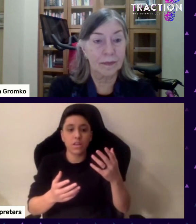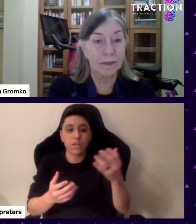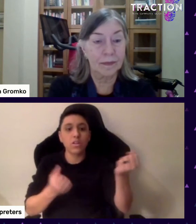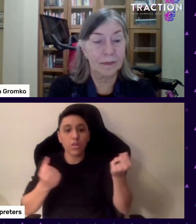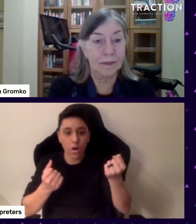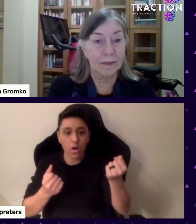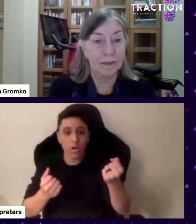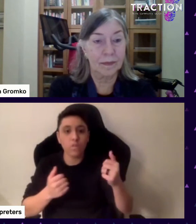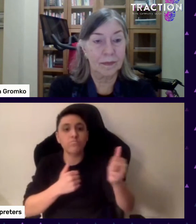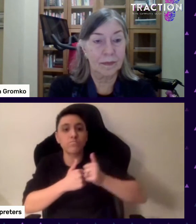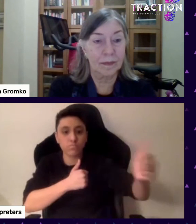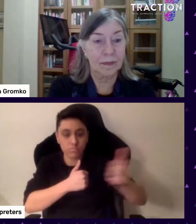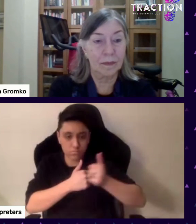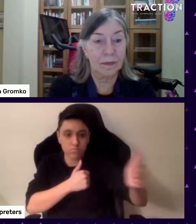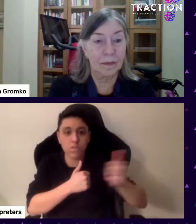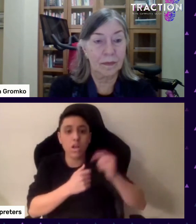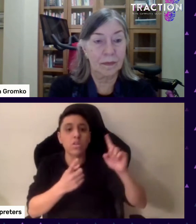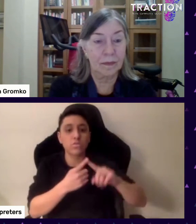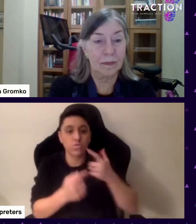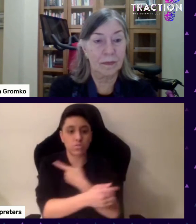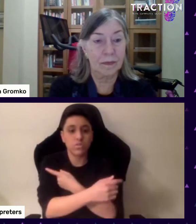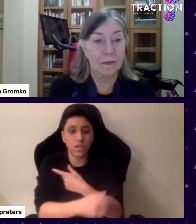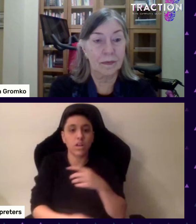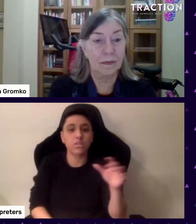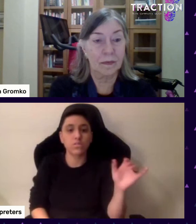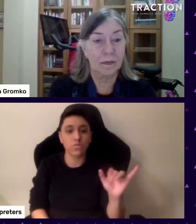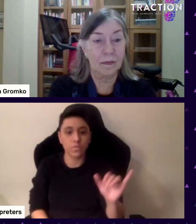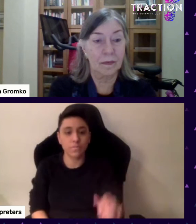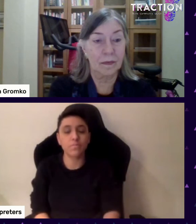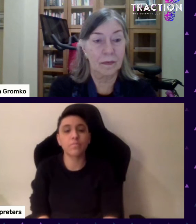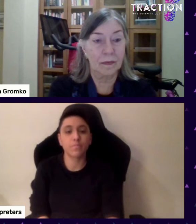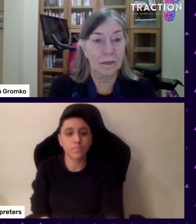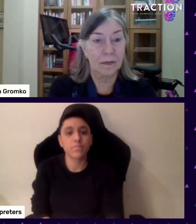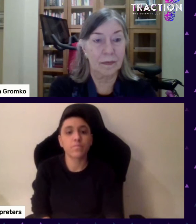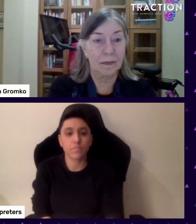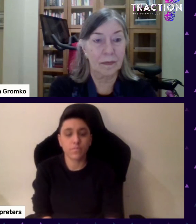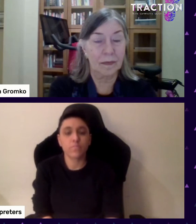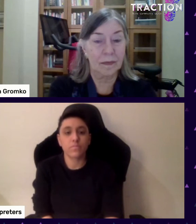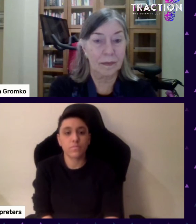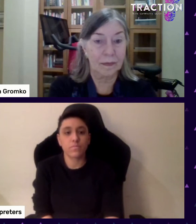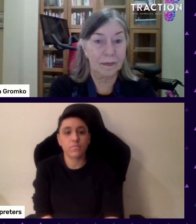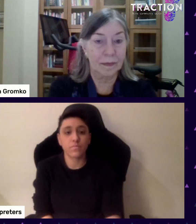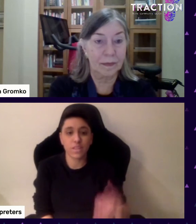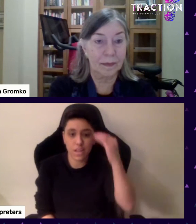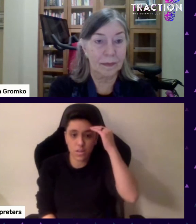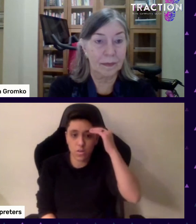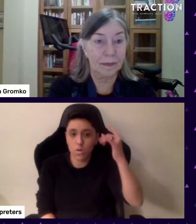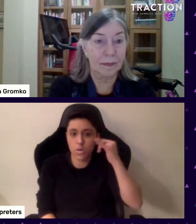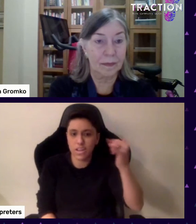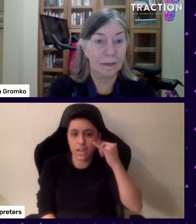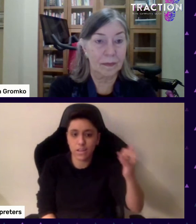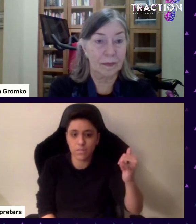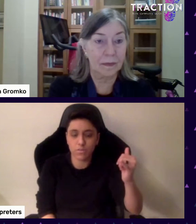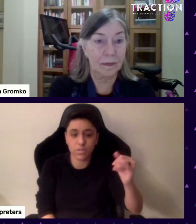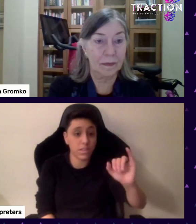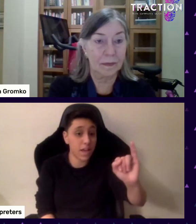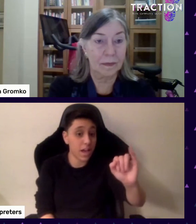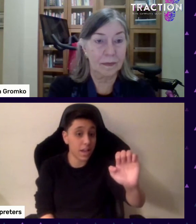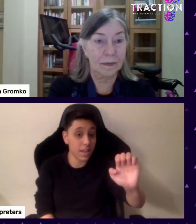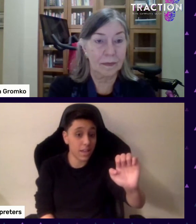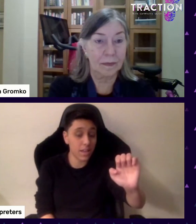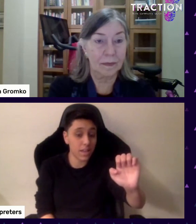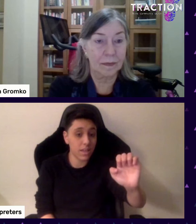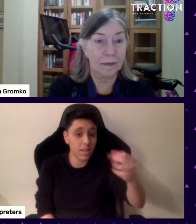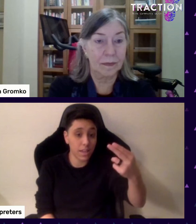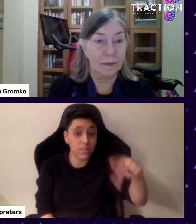shots, depending on how many times you need to go. Right. I do believe they cover that. Yeah, I know in California, the Inland Empire Health Plan is definitely